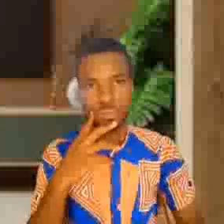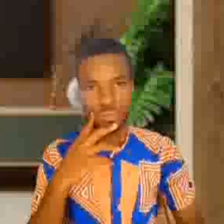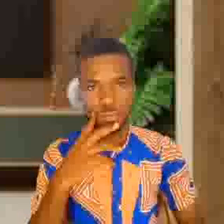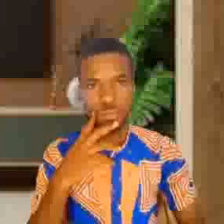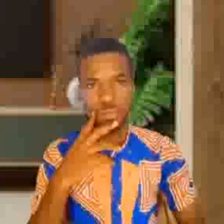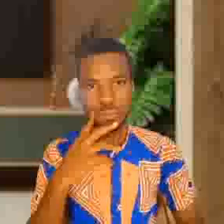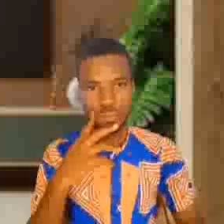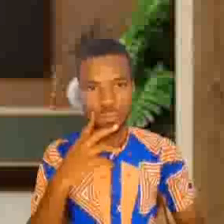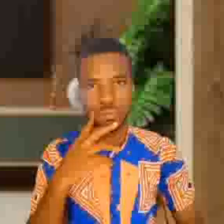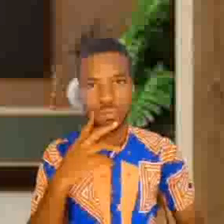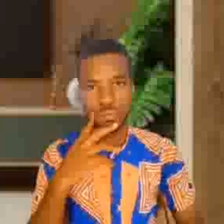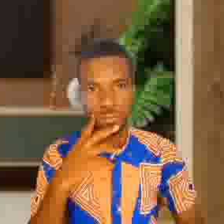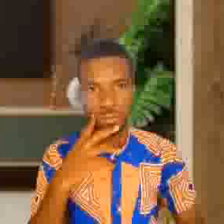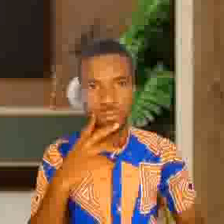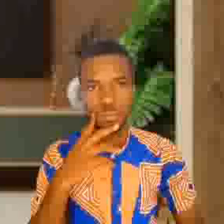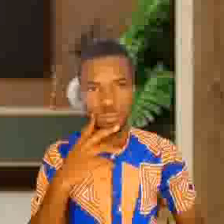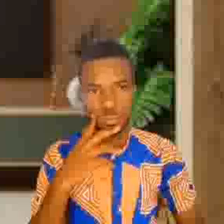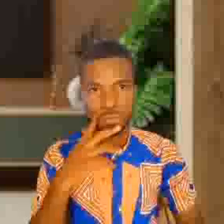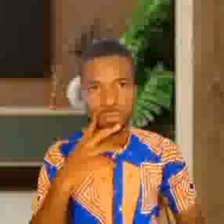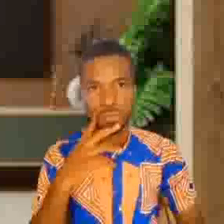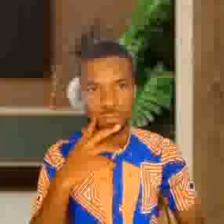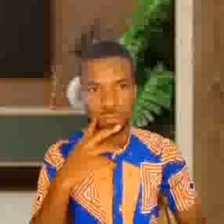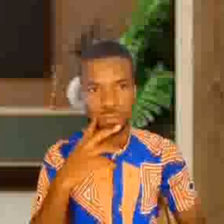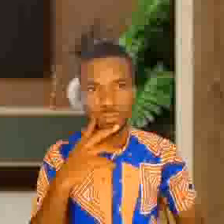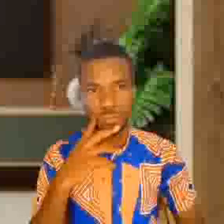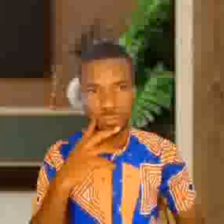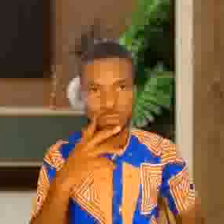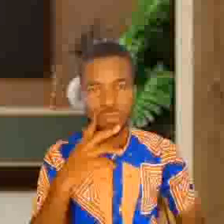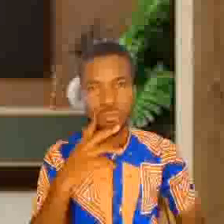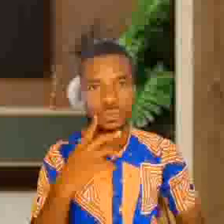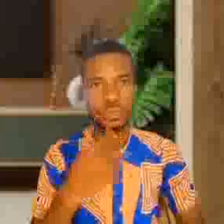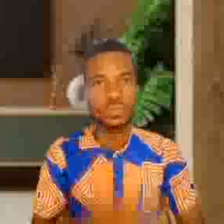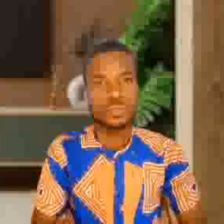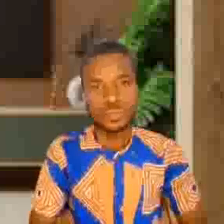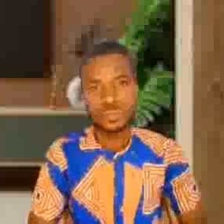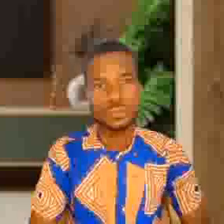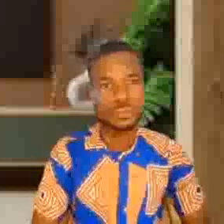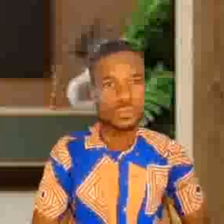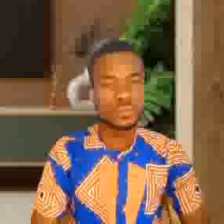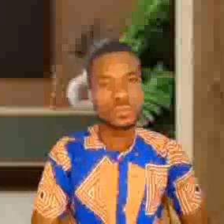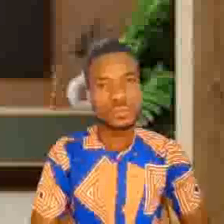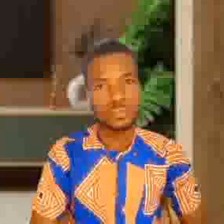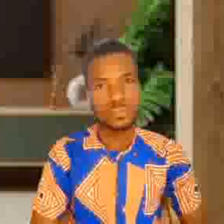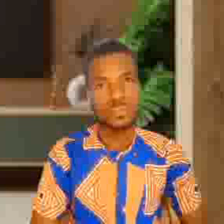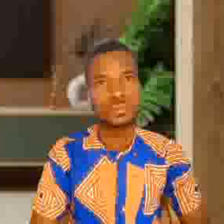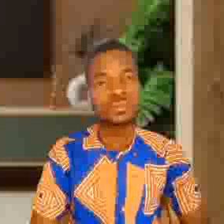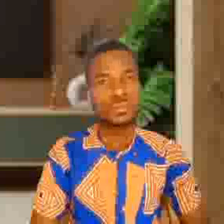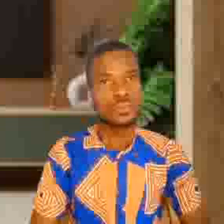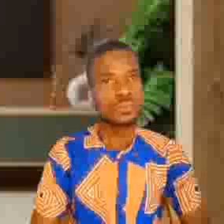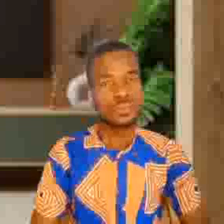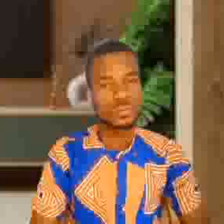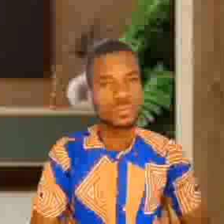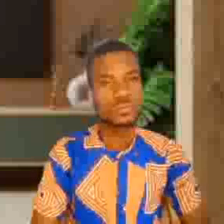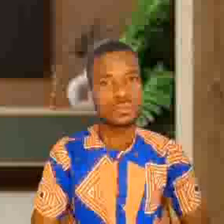conference was that? We held a conference not too long ago. Yeah, our first contact of the year. And a